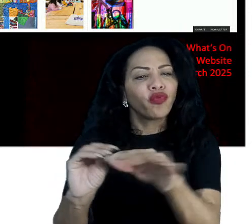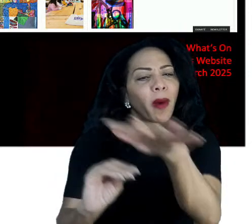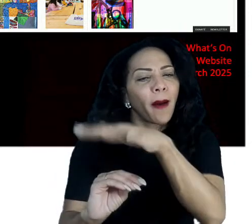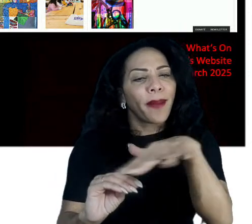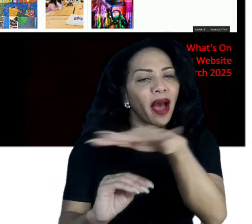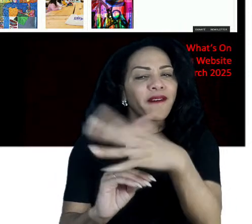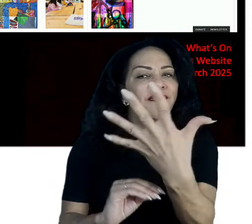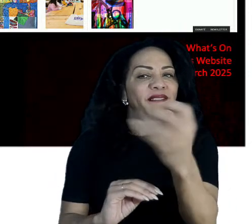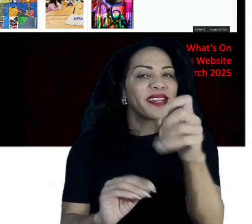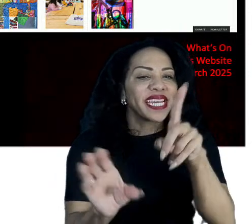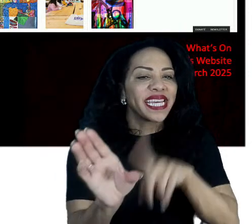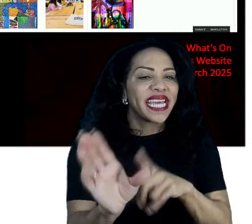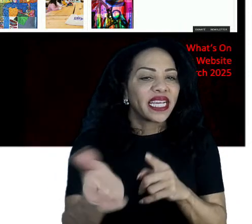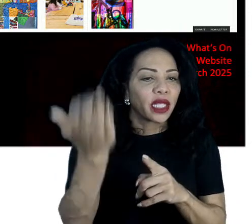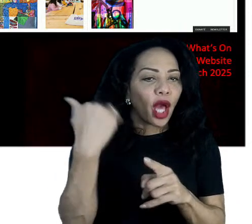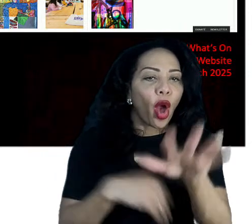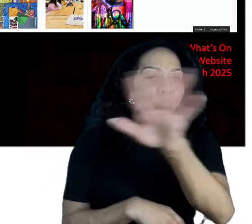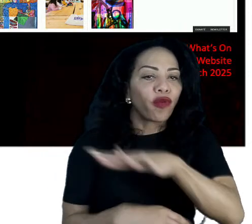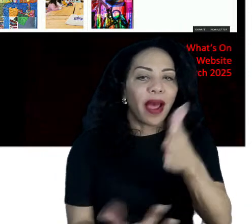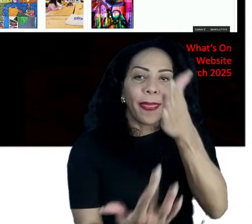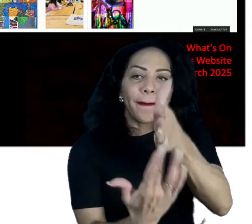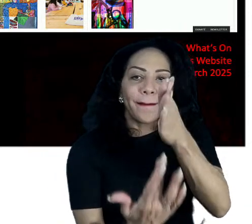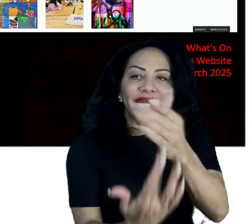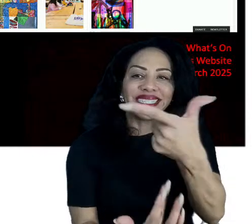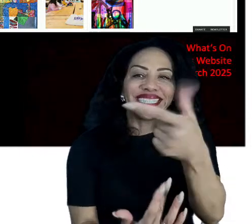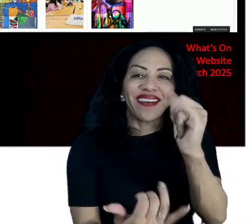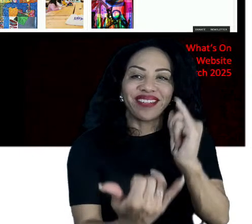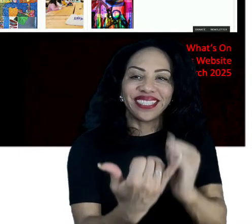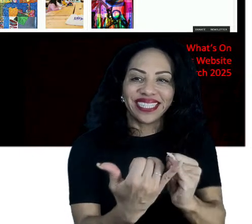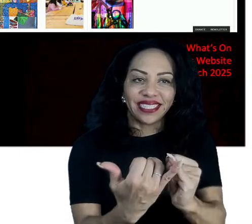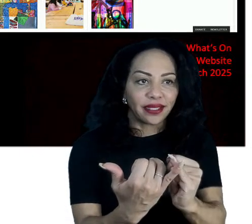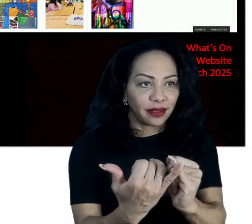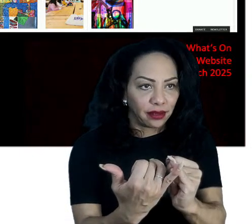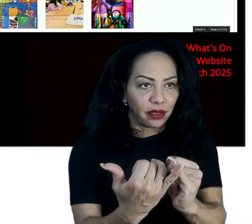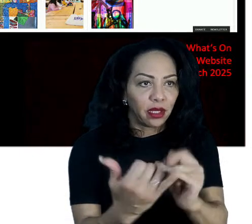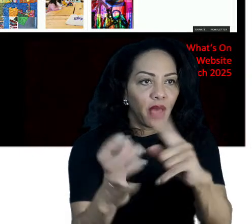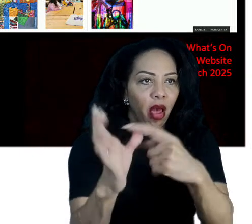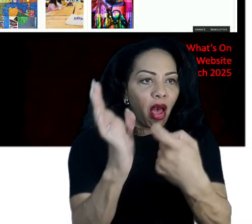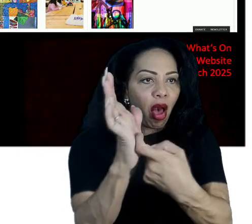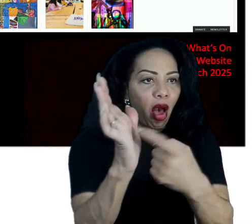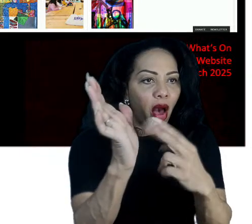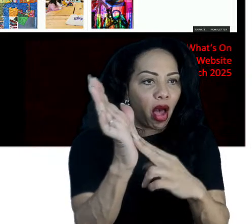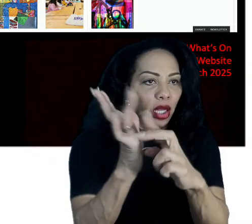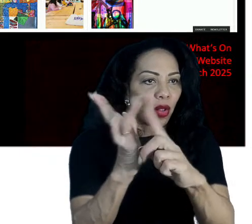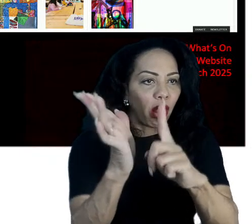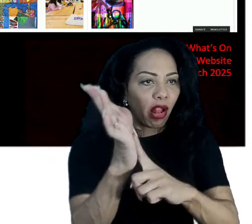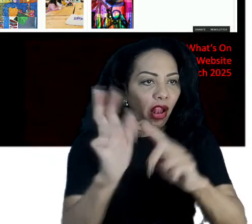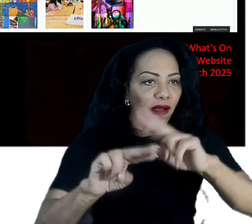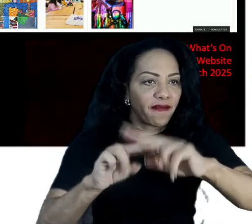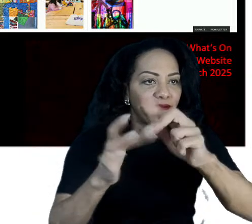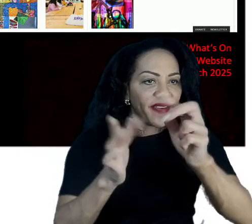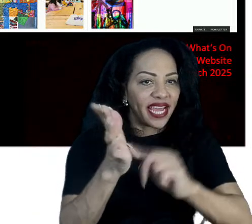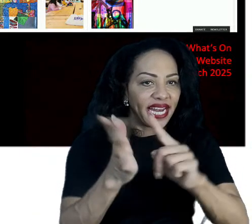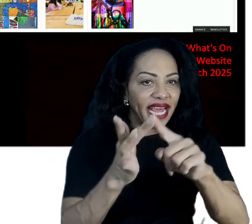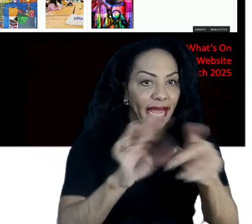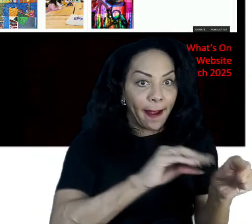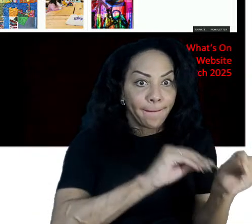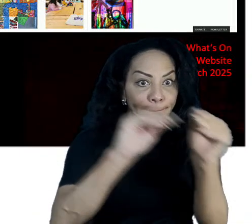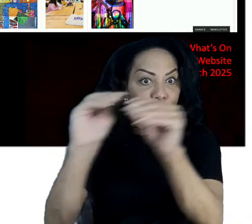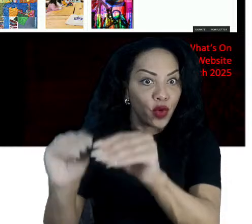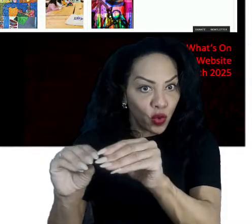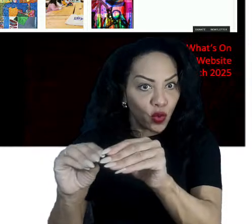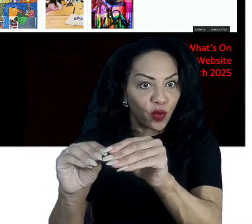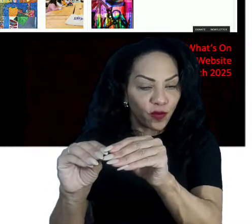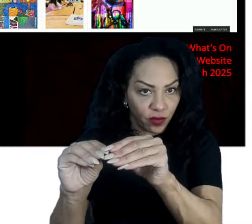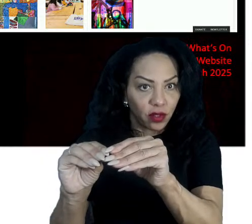that point in the mid-70s when Arnolfini expanded and moved to its current location that it began employing